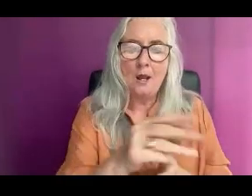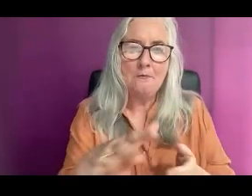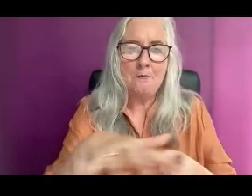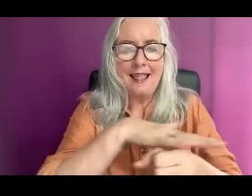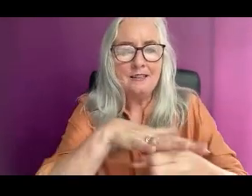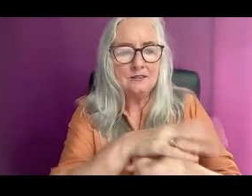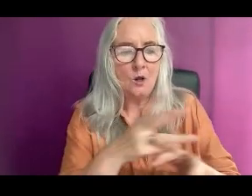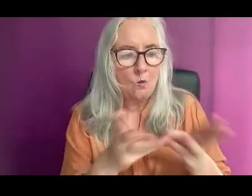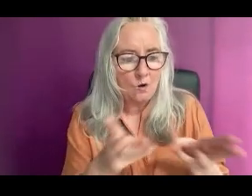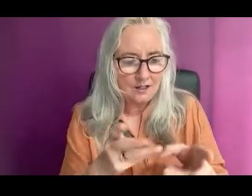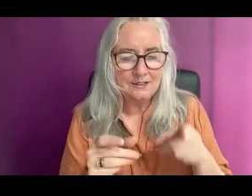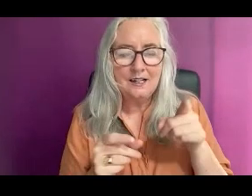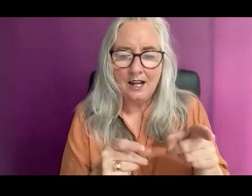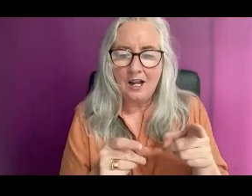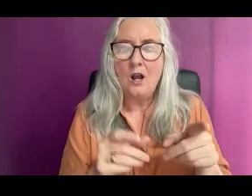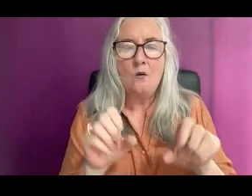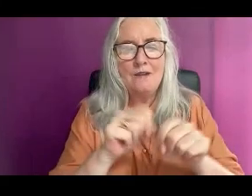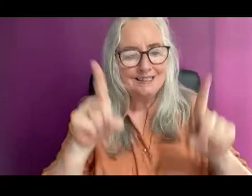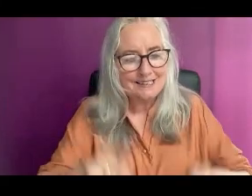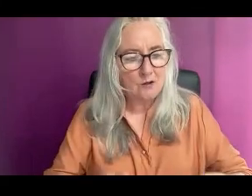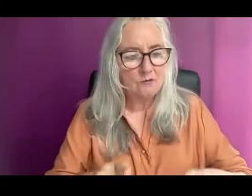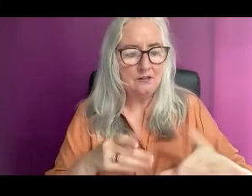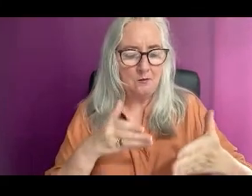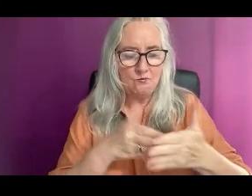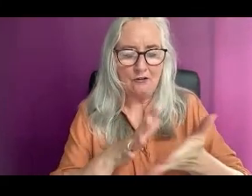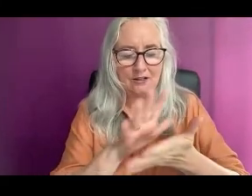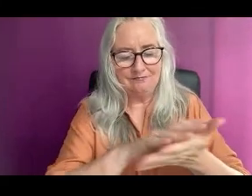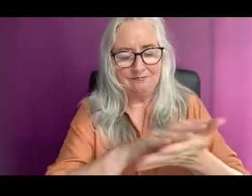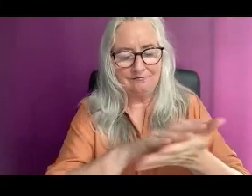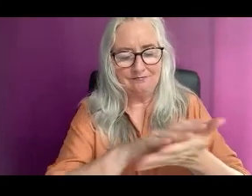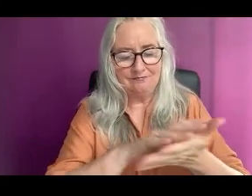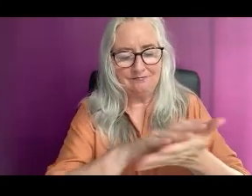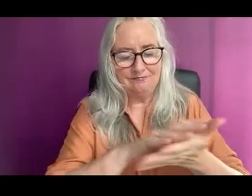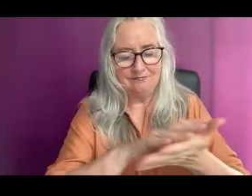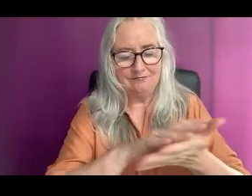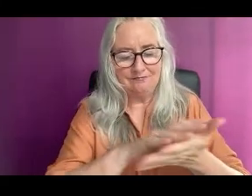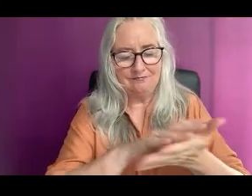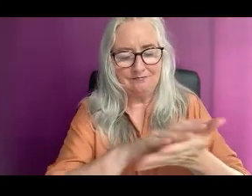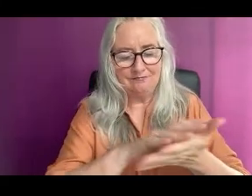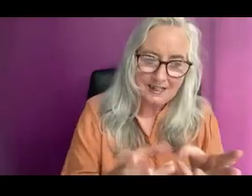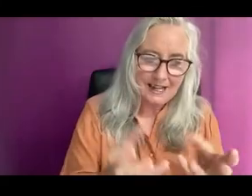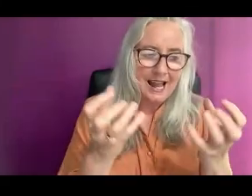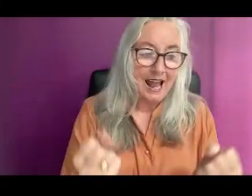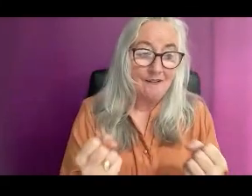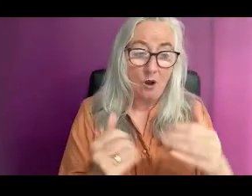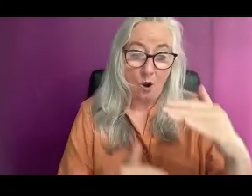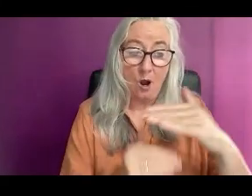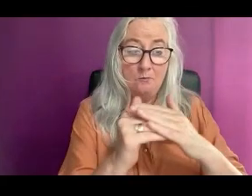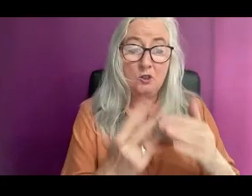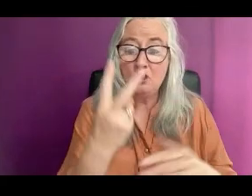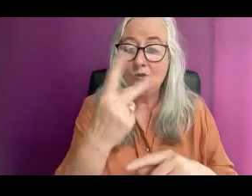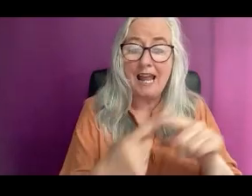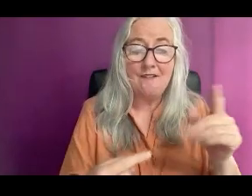and it's all about sort of breaking the barriers down in the workplace. There is up to